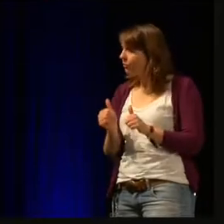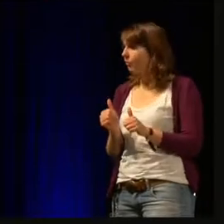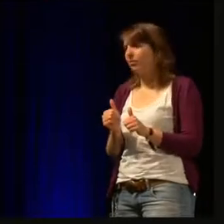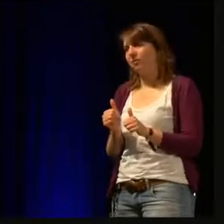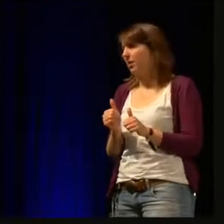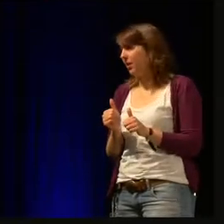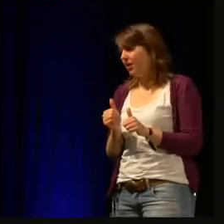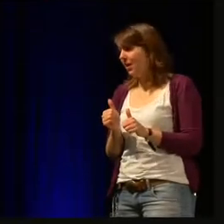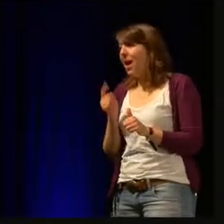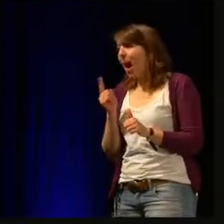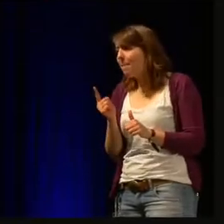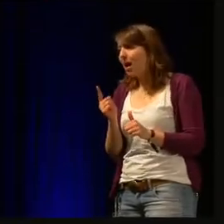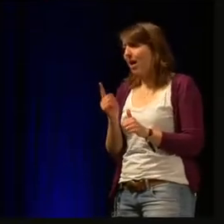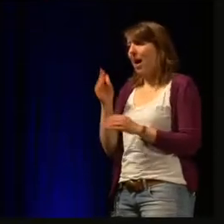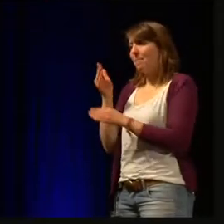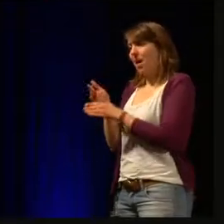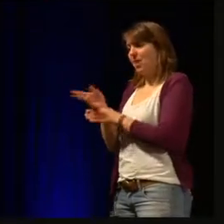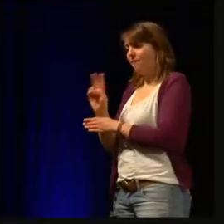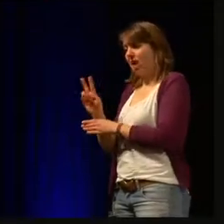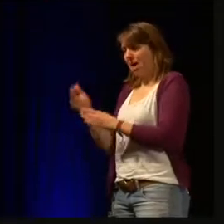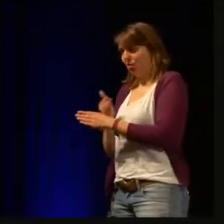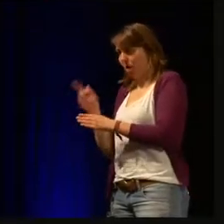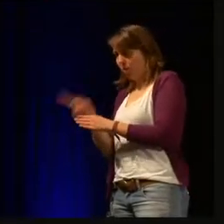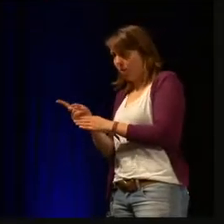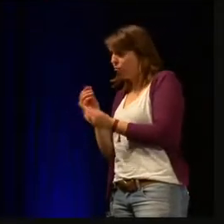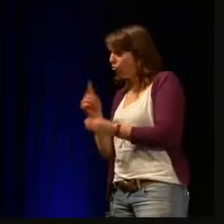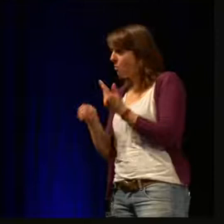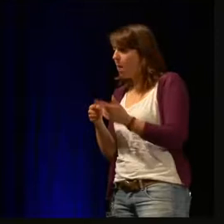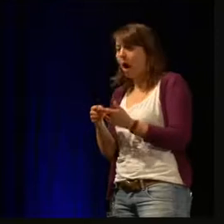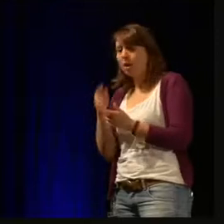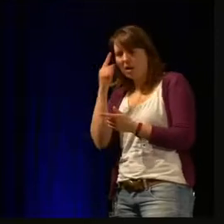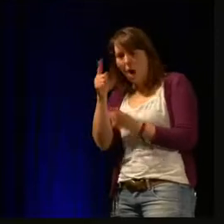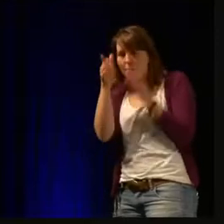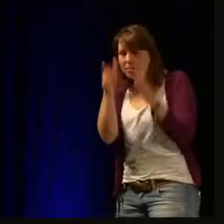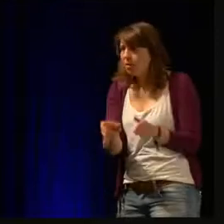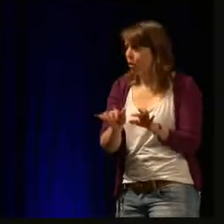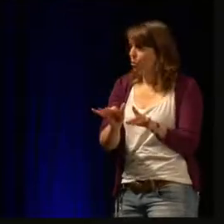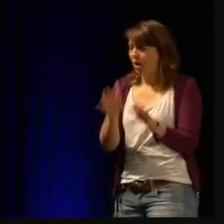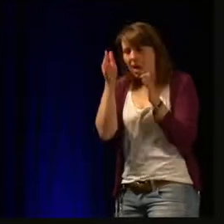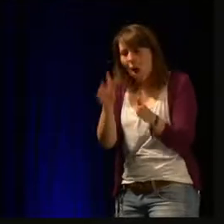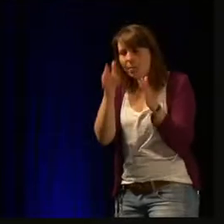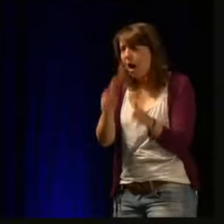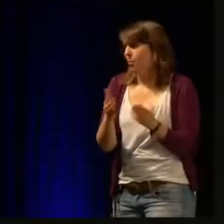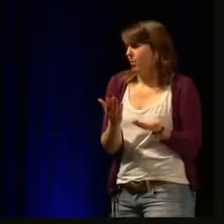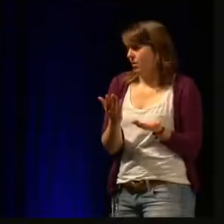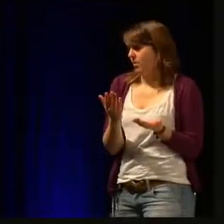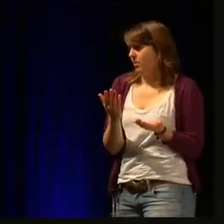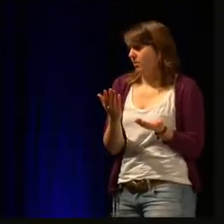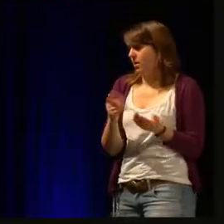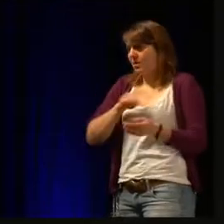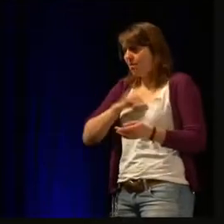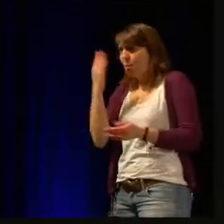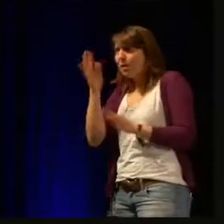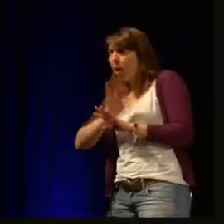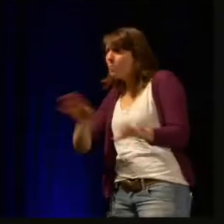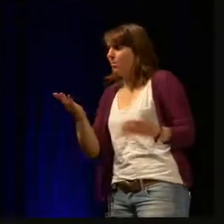can be used to help you in predicting crimes. But the problem is that the people that use these tools, they